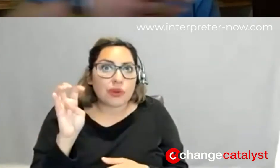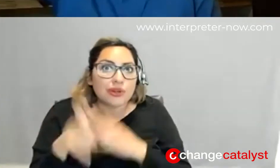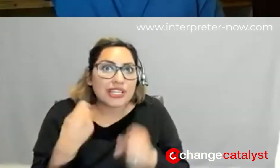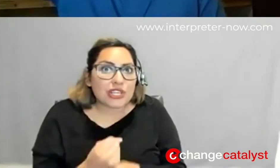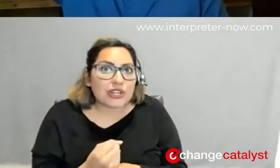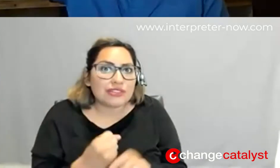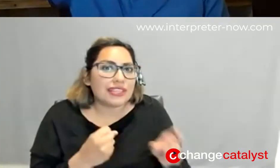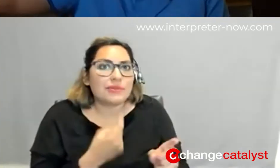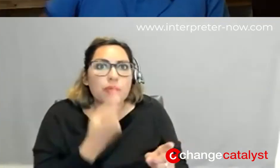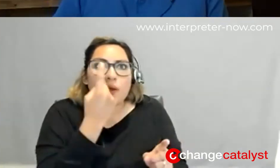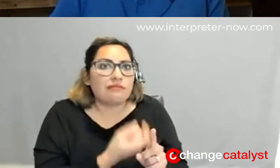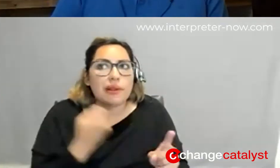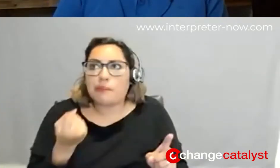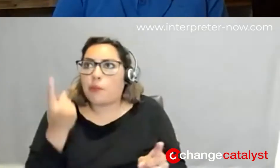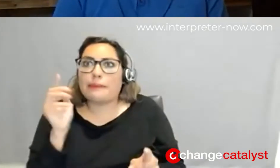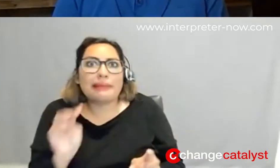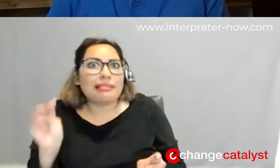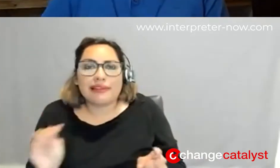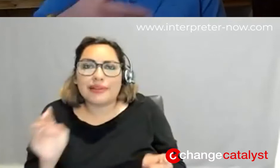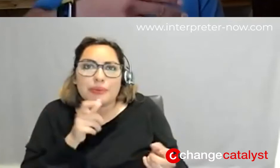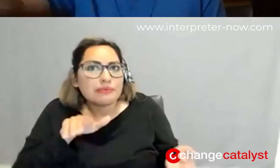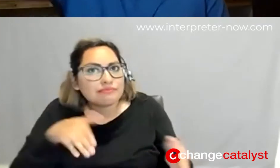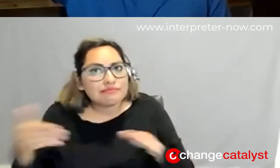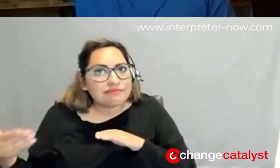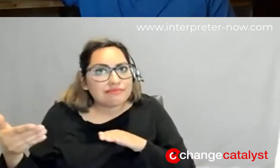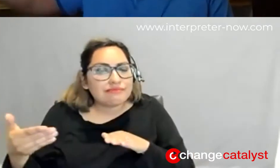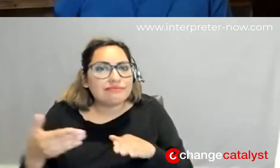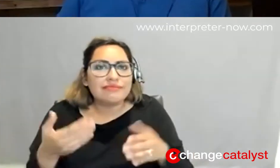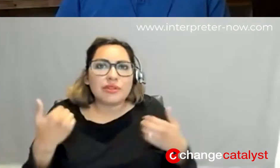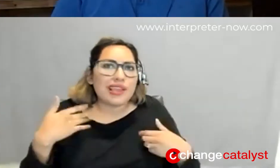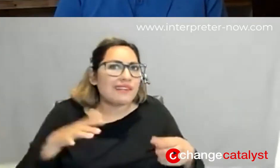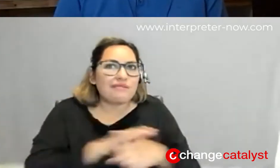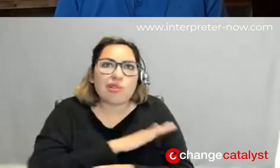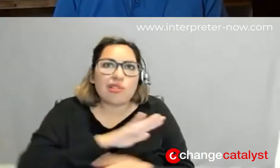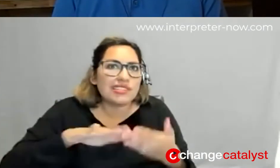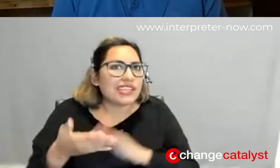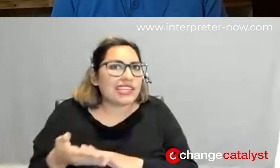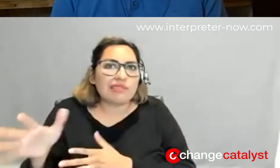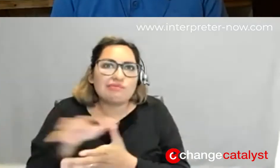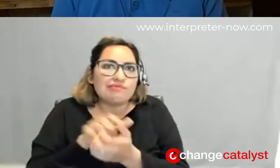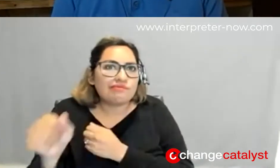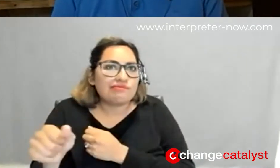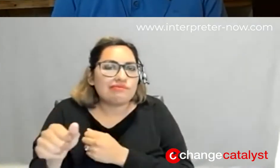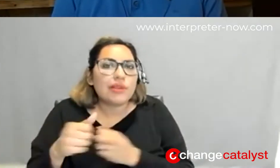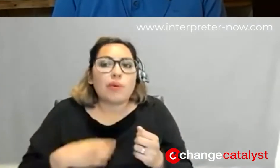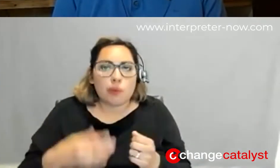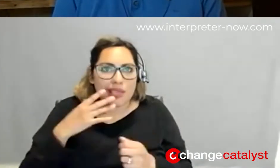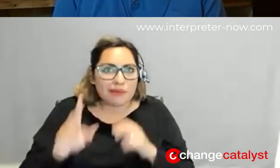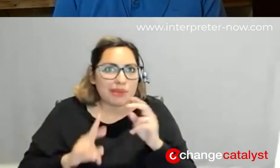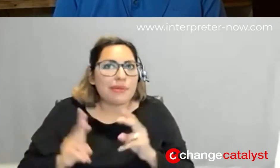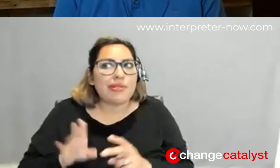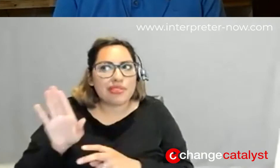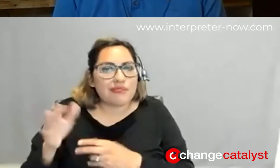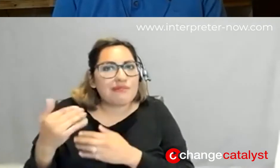one of a million. We had a whole city wiped out by white folks, and the